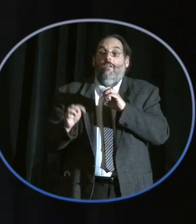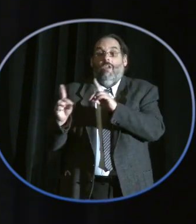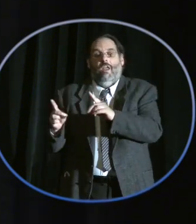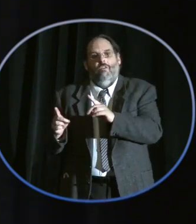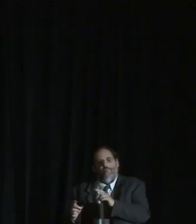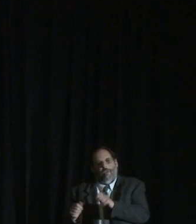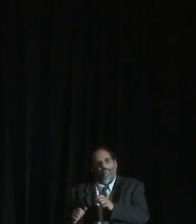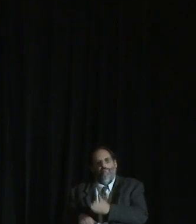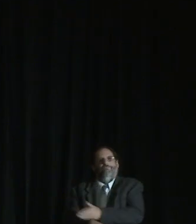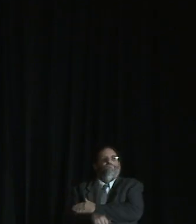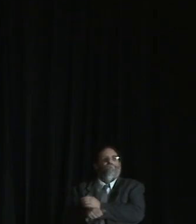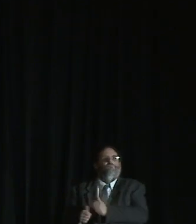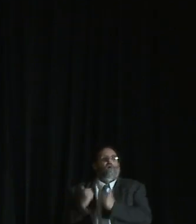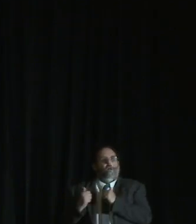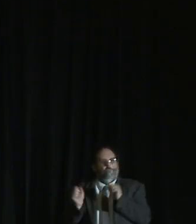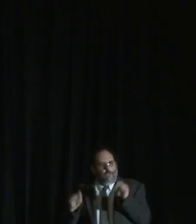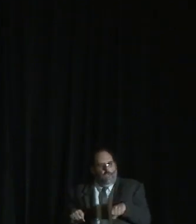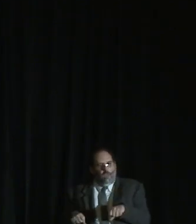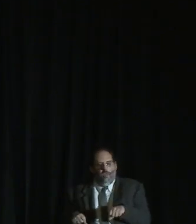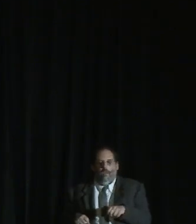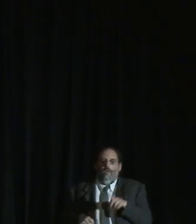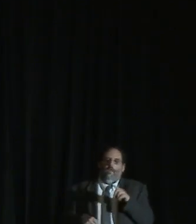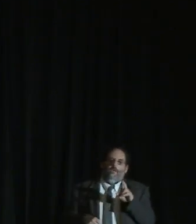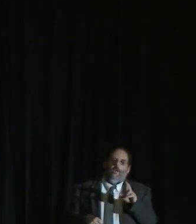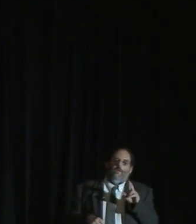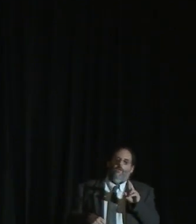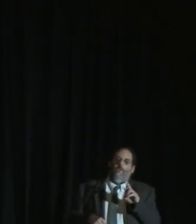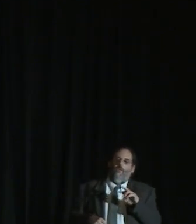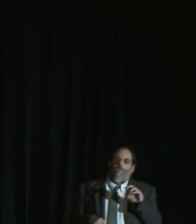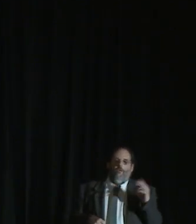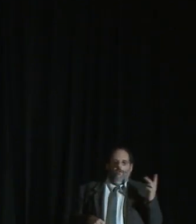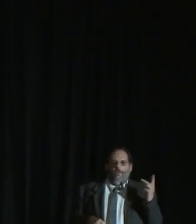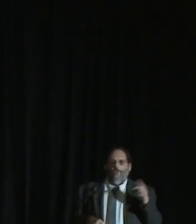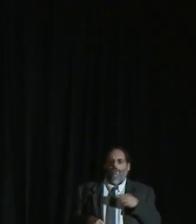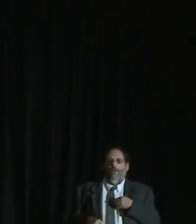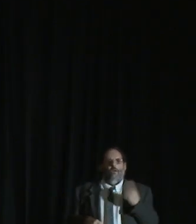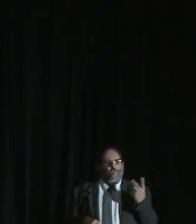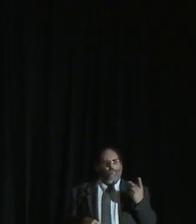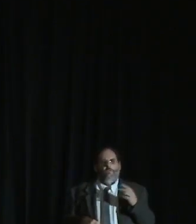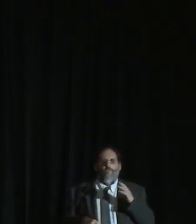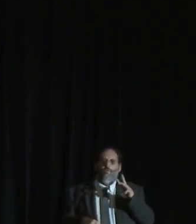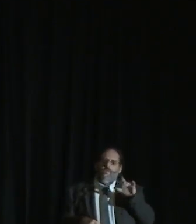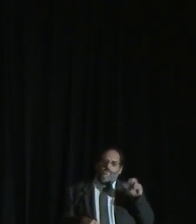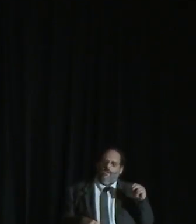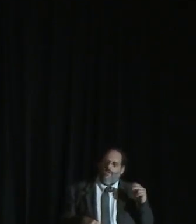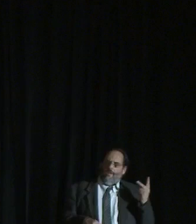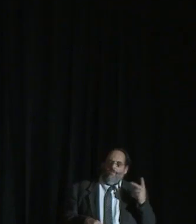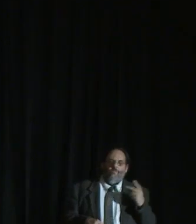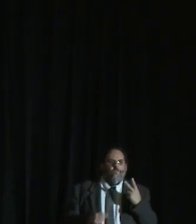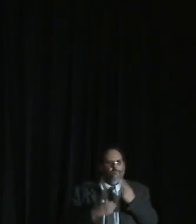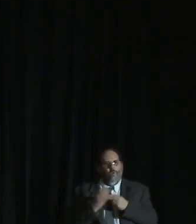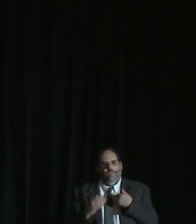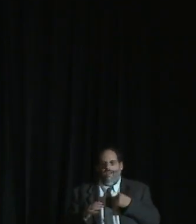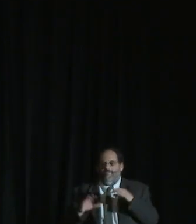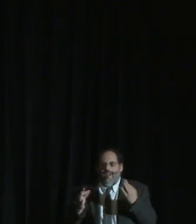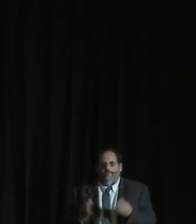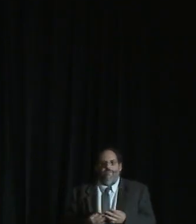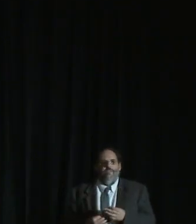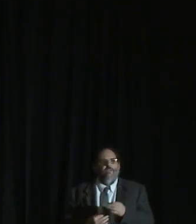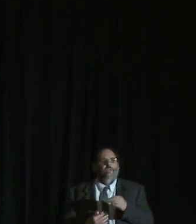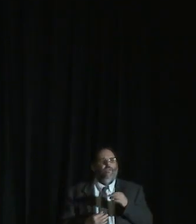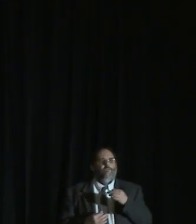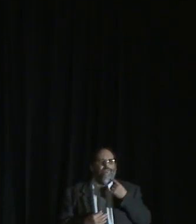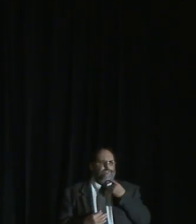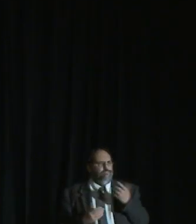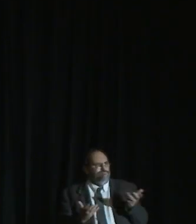change lives. Both Dr. Wilson and I are prime examples of that. We both found out that we both have family roots